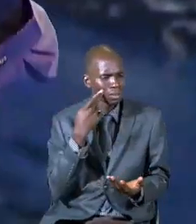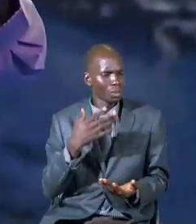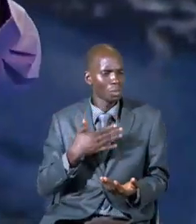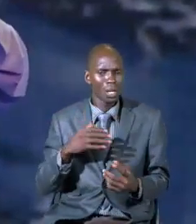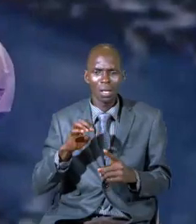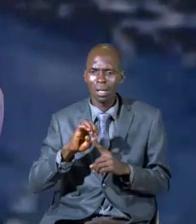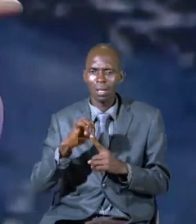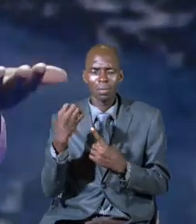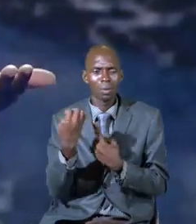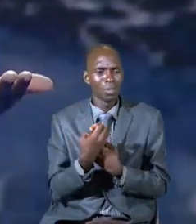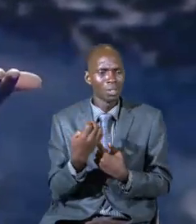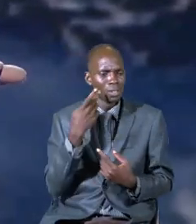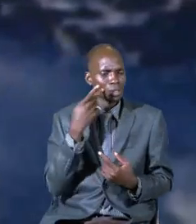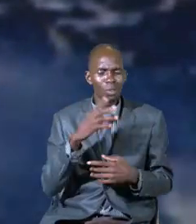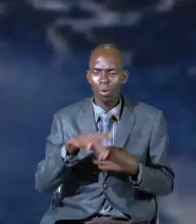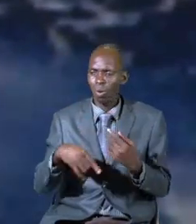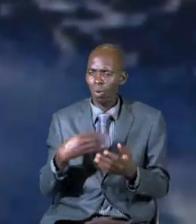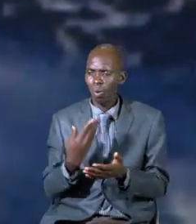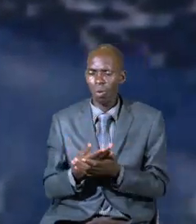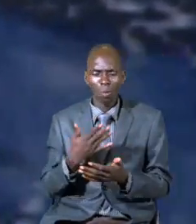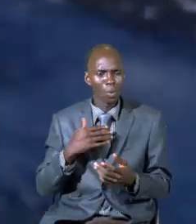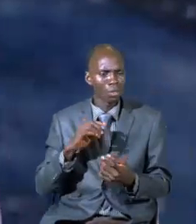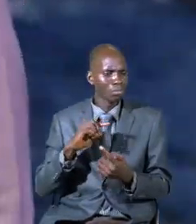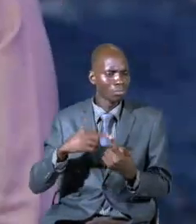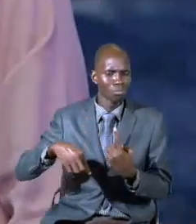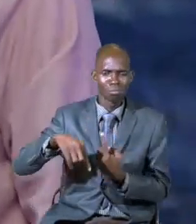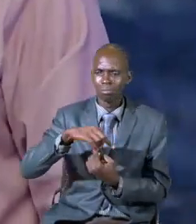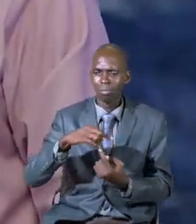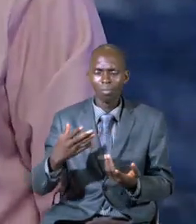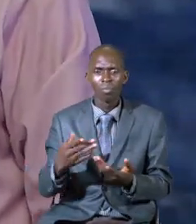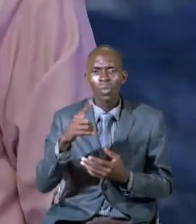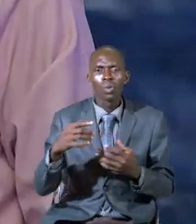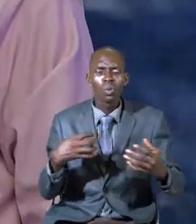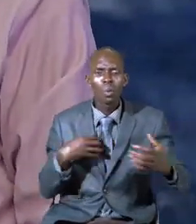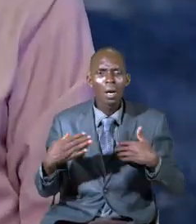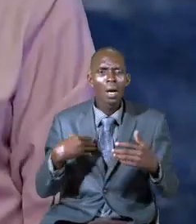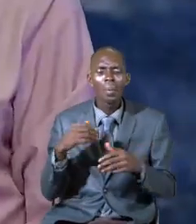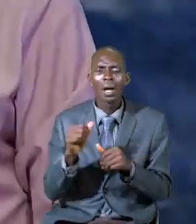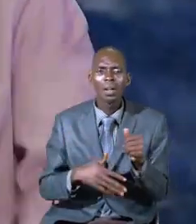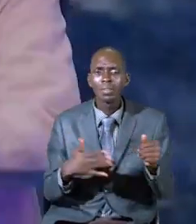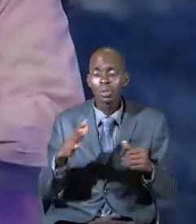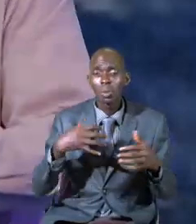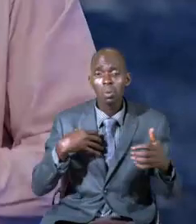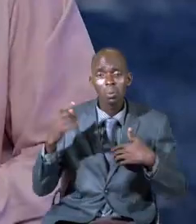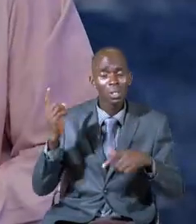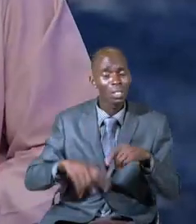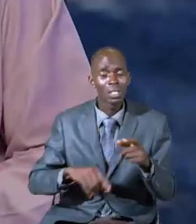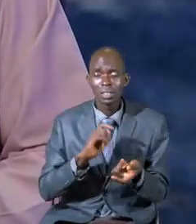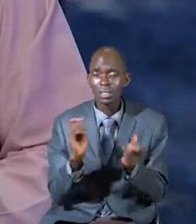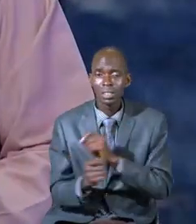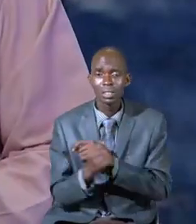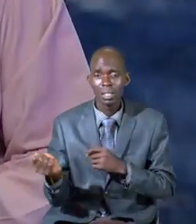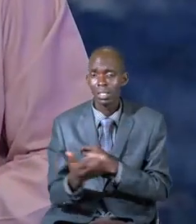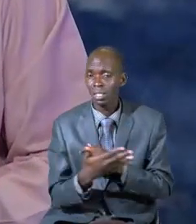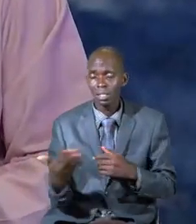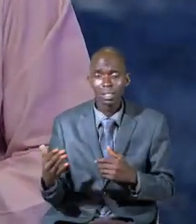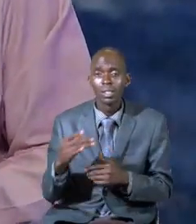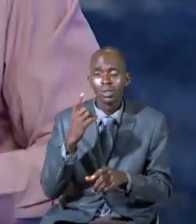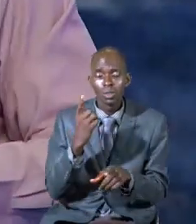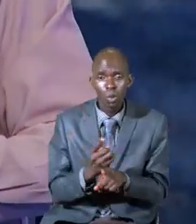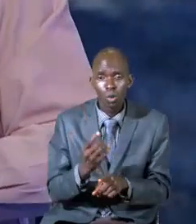all this condition, the complaint will not change anything. Why don't you just say, this is what I have. You give me a